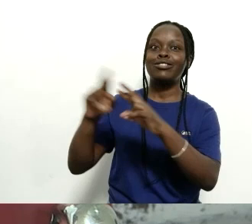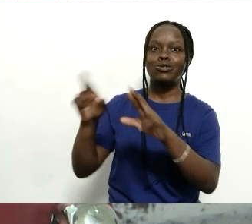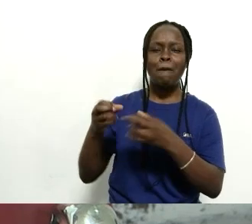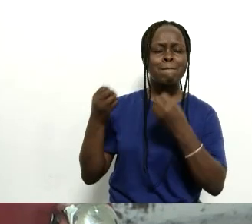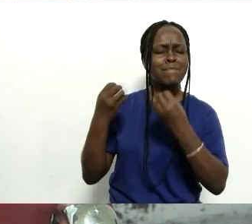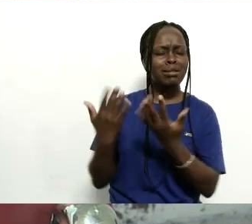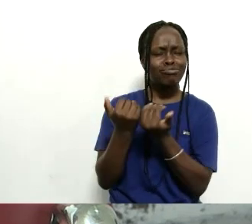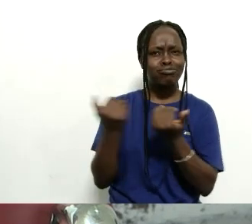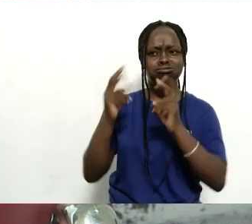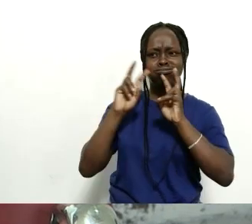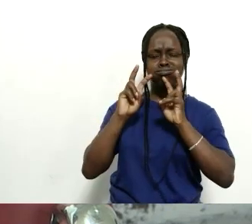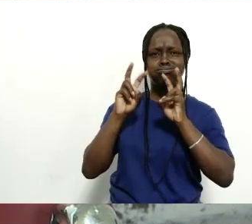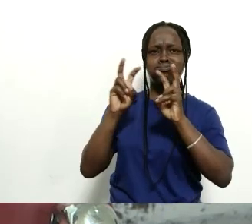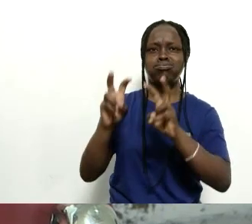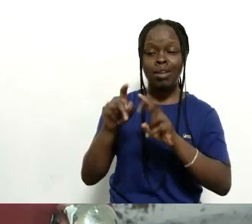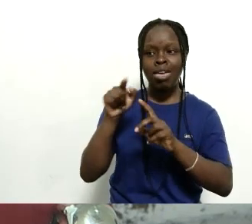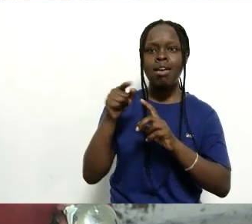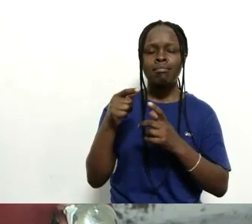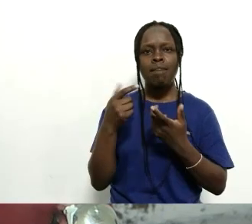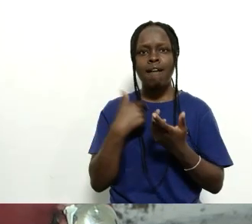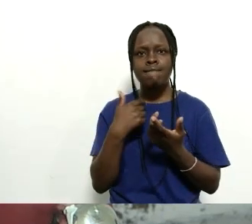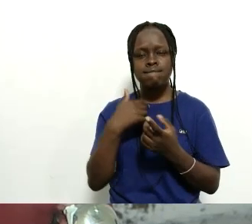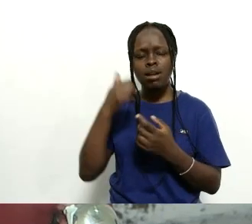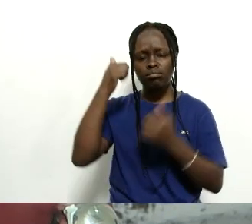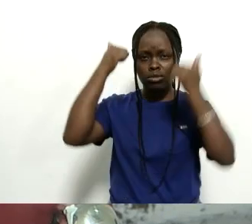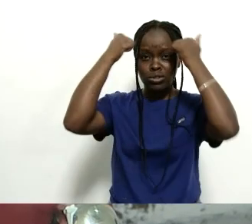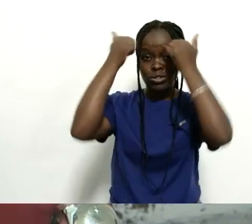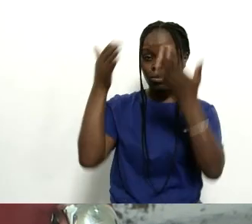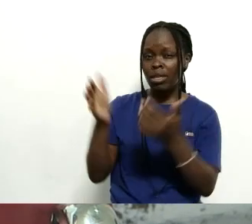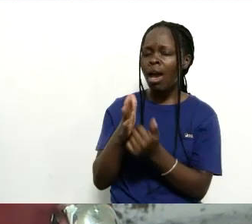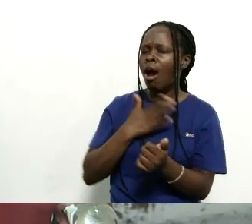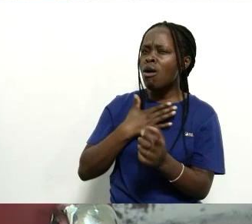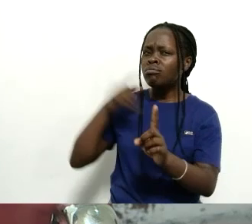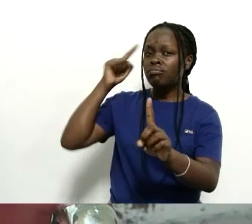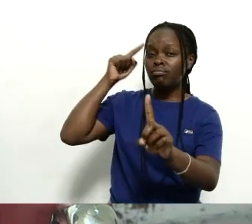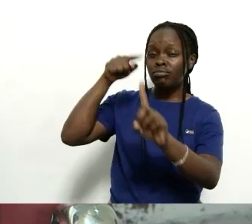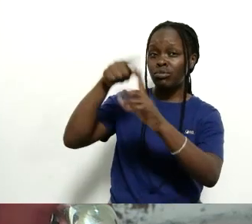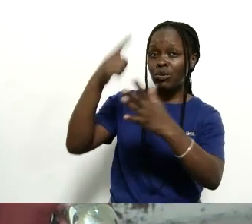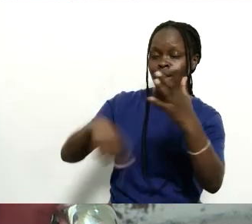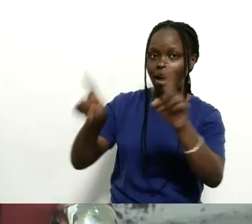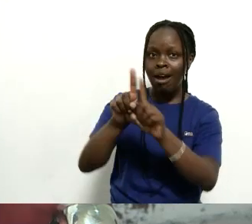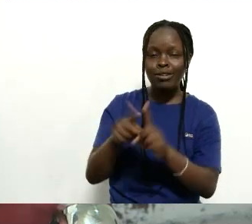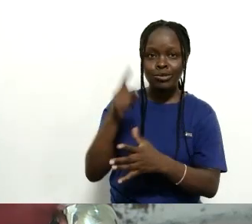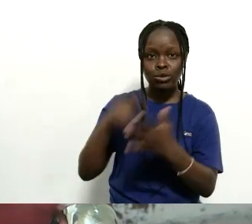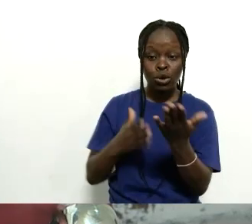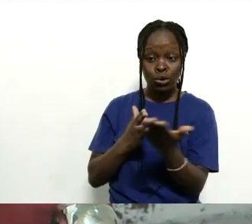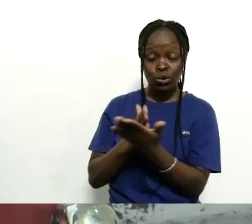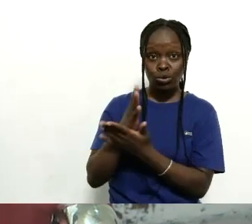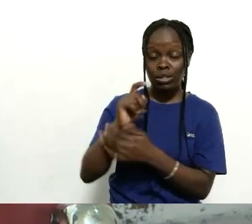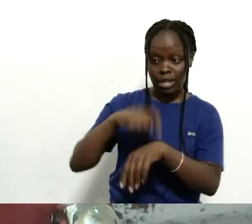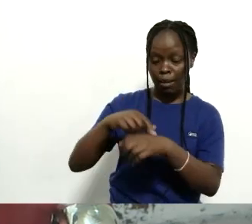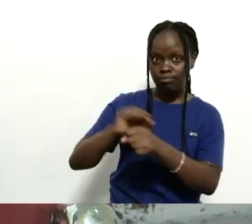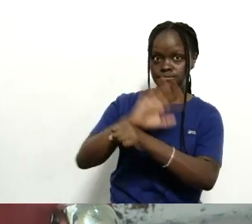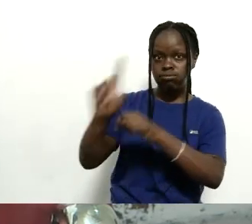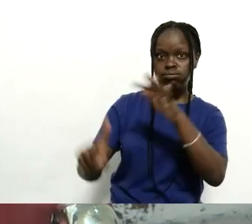watched show. And not only is it entertainment, it's also education based. And one of our goals, as Wanjiku said, was through